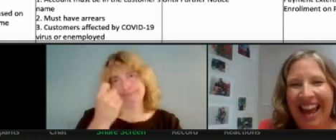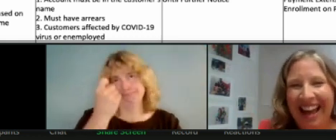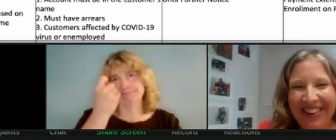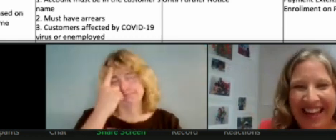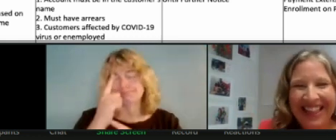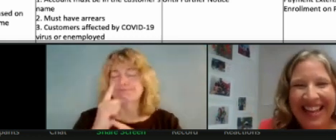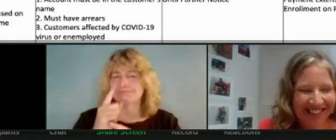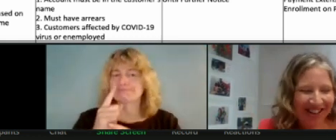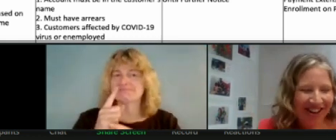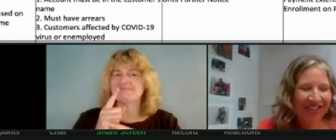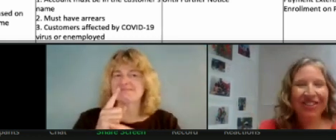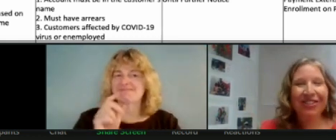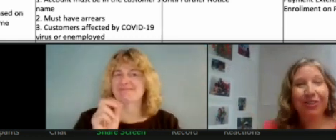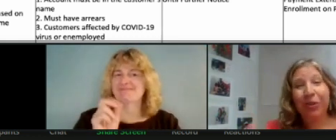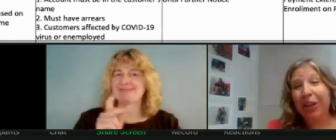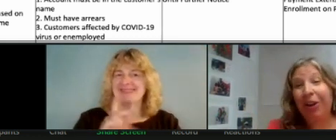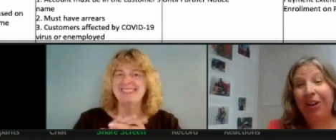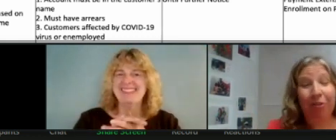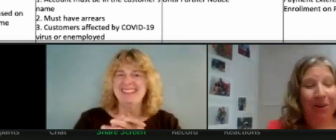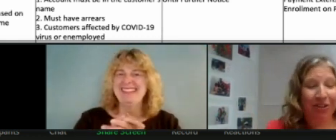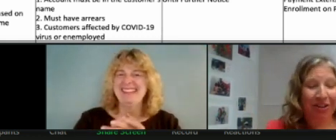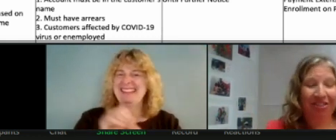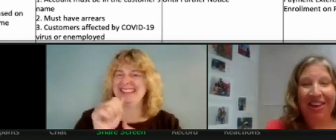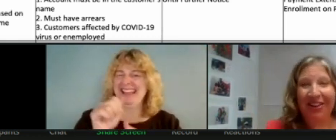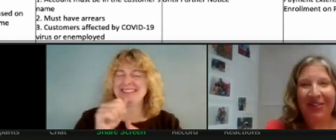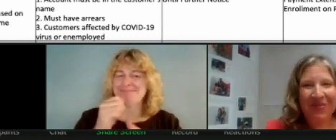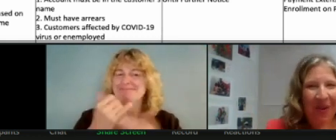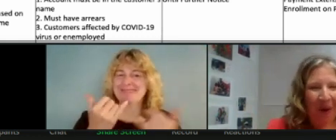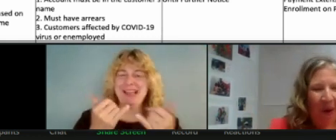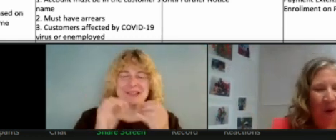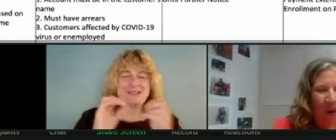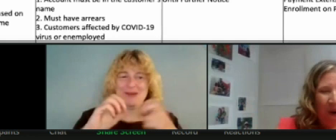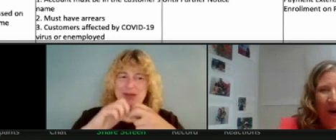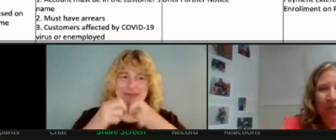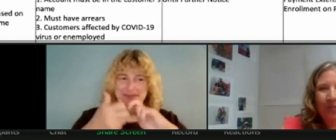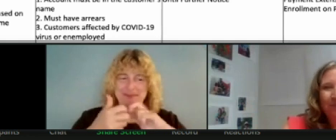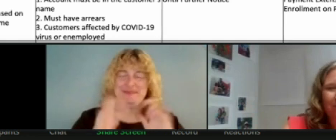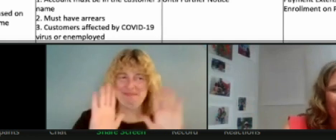slow? Yeah. Okay. Thanks, Yes. Cheryl. This is really No good problem. information. Thank you.